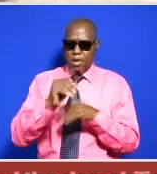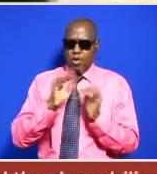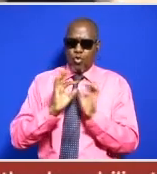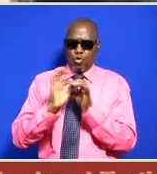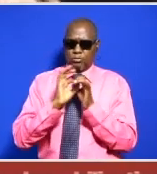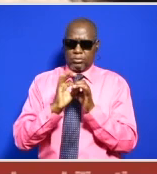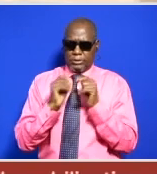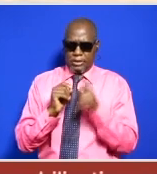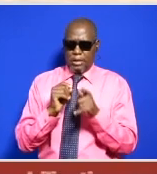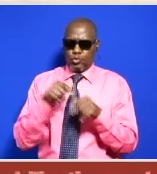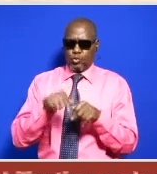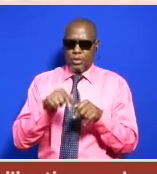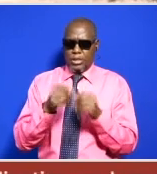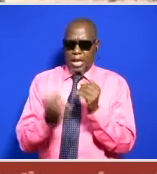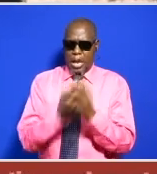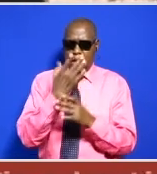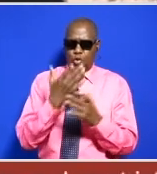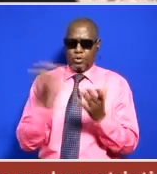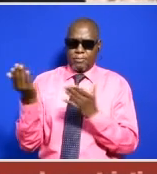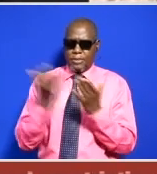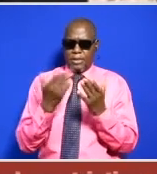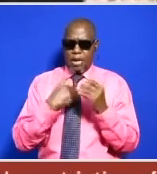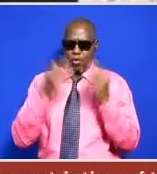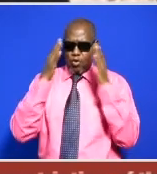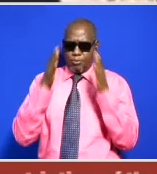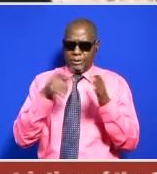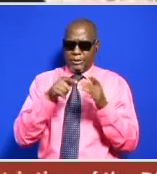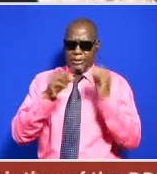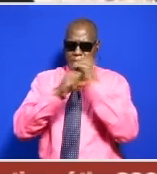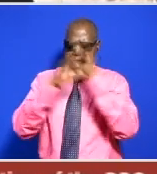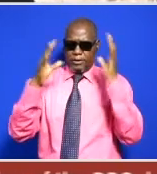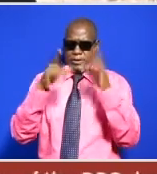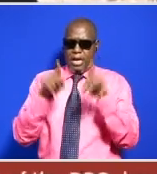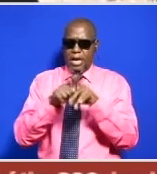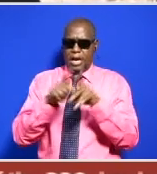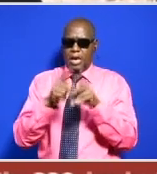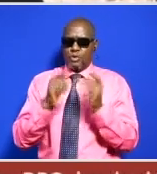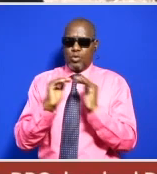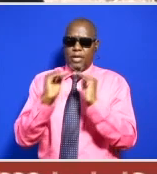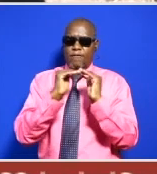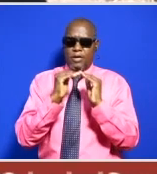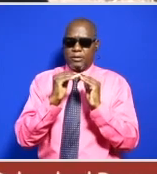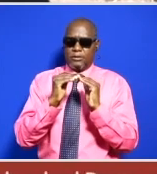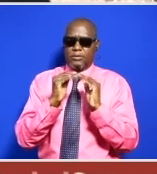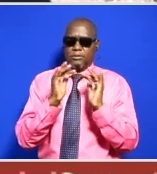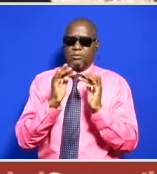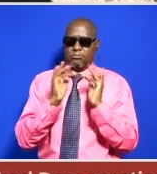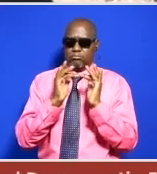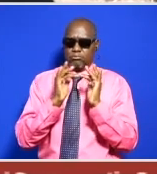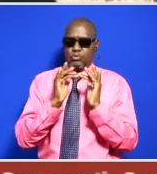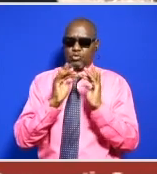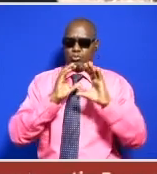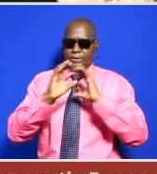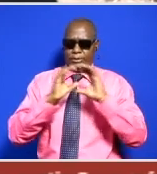Today's launch embodies our commitment to this vision as we leverage our digital communities program and wireless